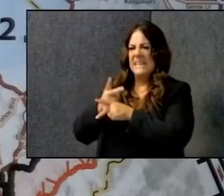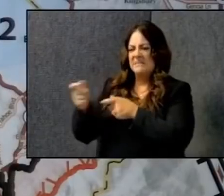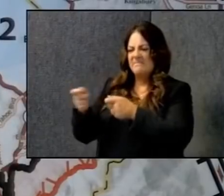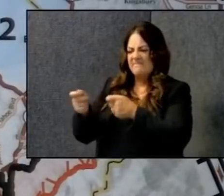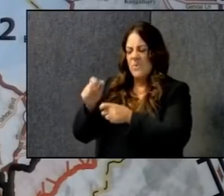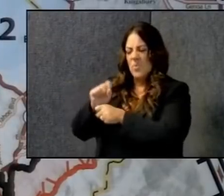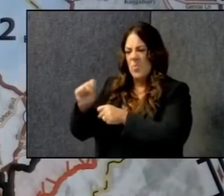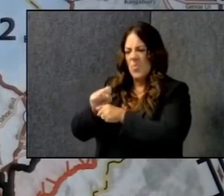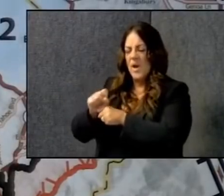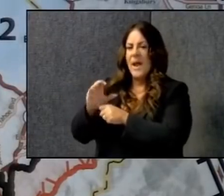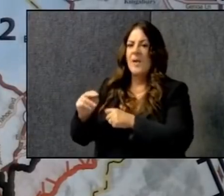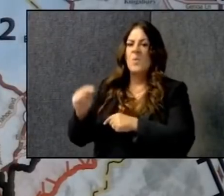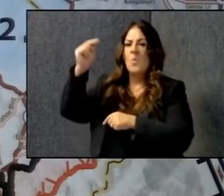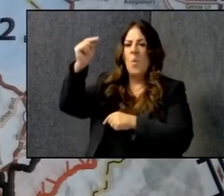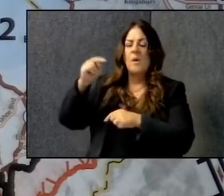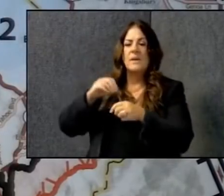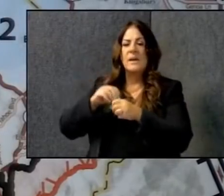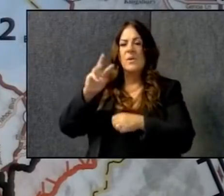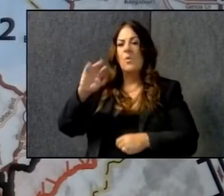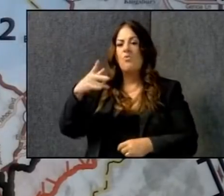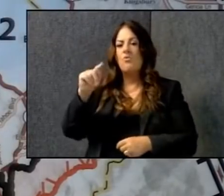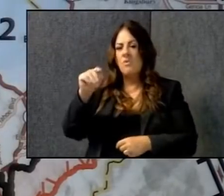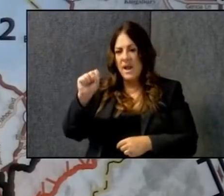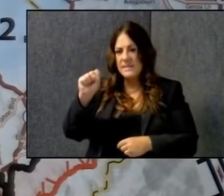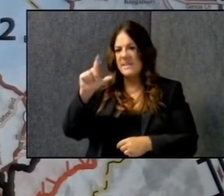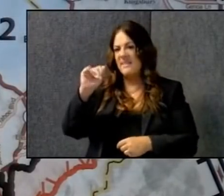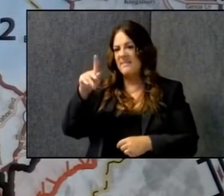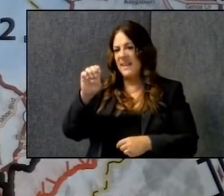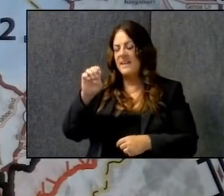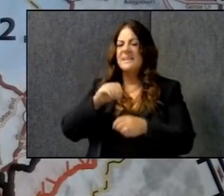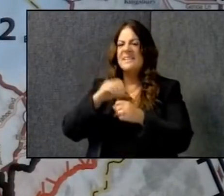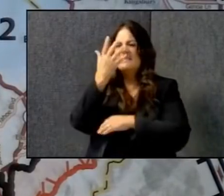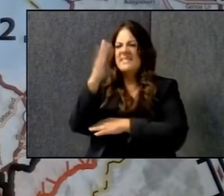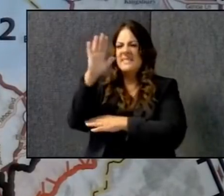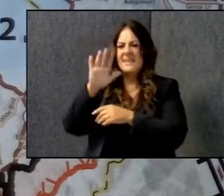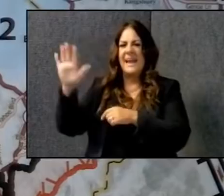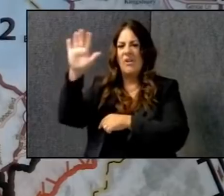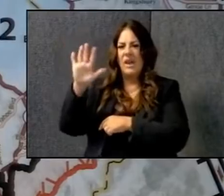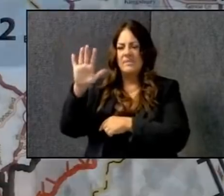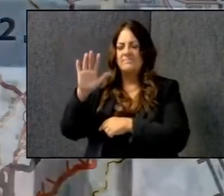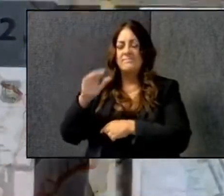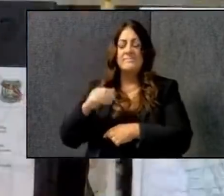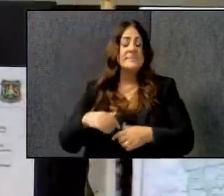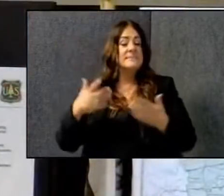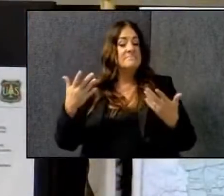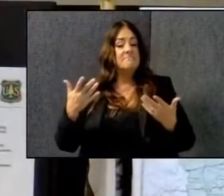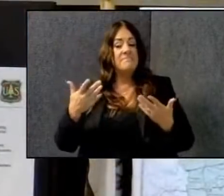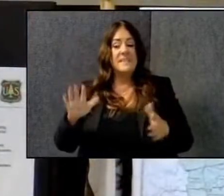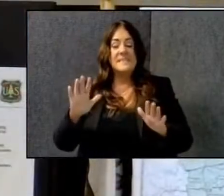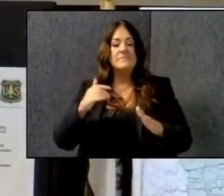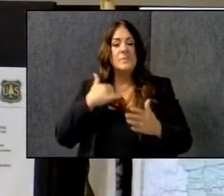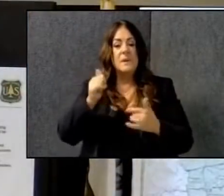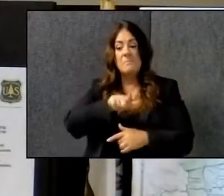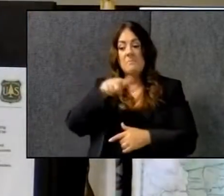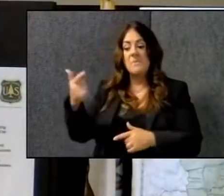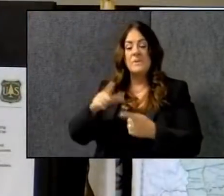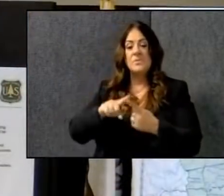around Wrights Lake and up into the Desolation Wilderness. Have a great afternoon, and I'll turn it over to Greg with law